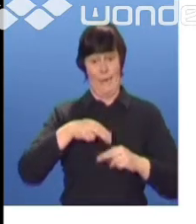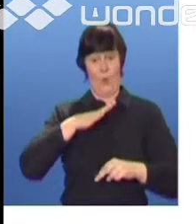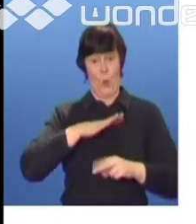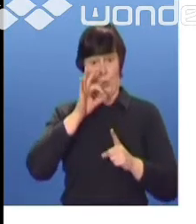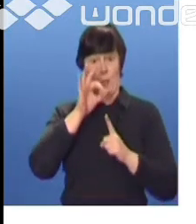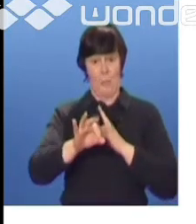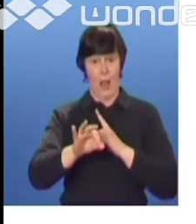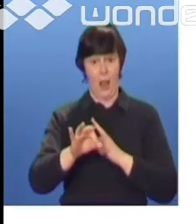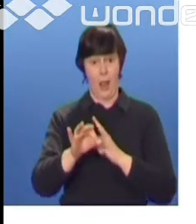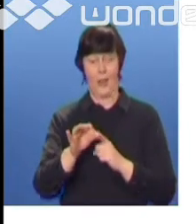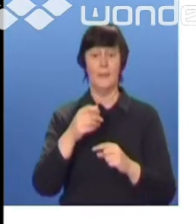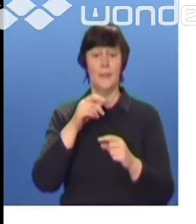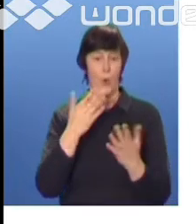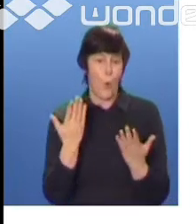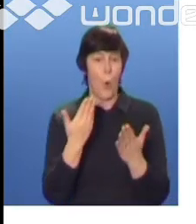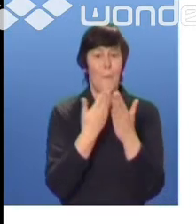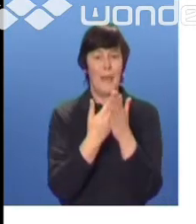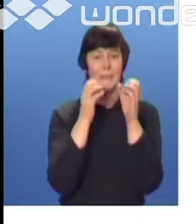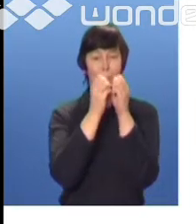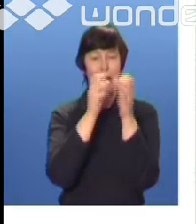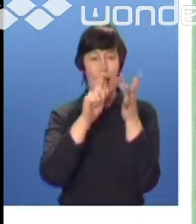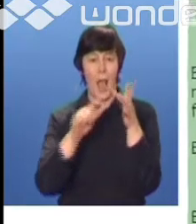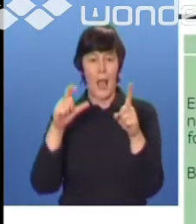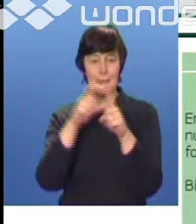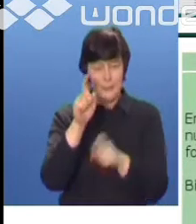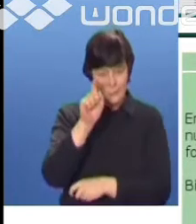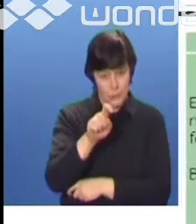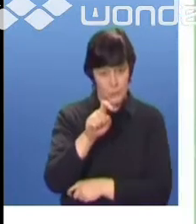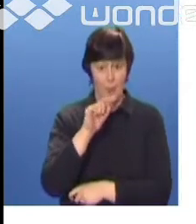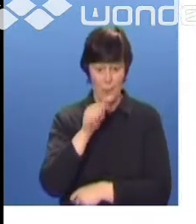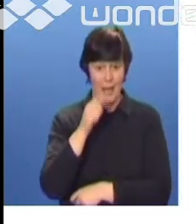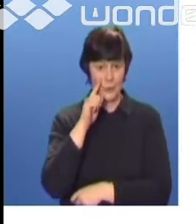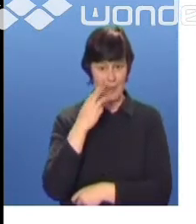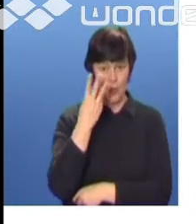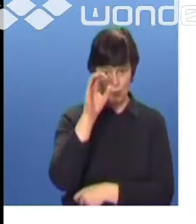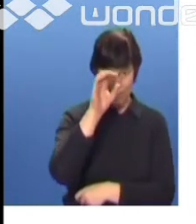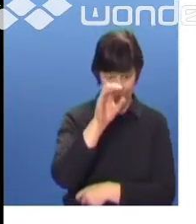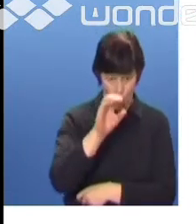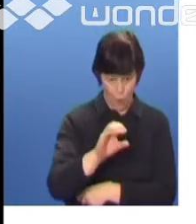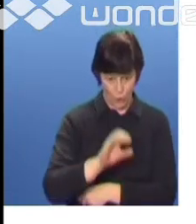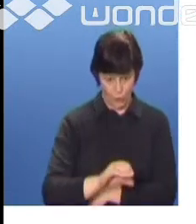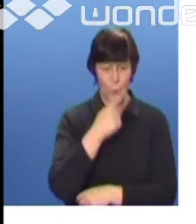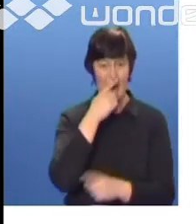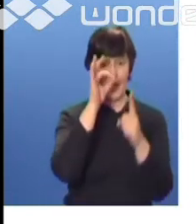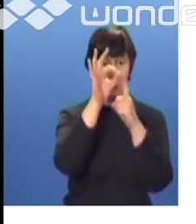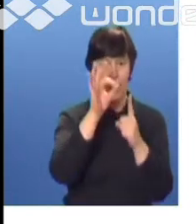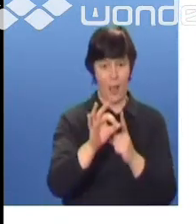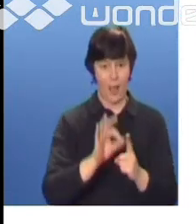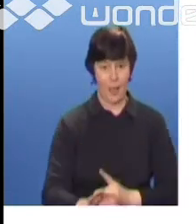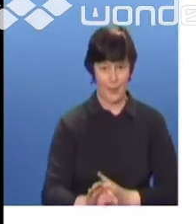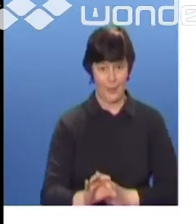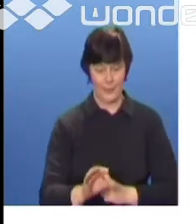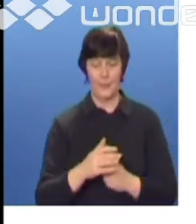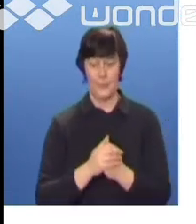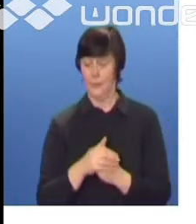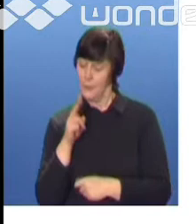make your bid, you need to click on the link for the bidding page, and when this loads up, enter the 3-digit property reference number, or numbers if you're